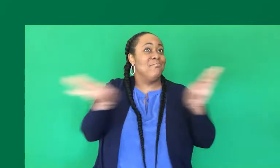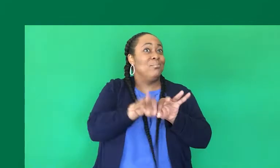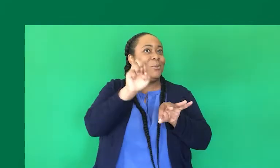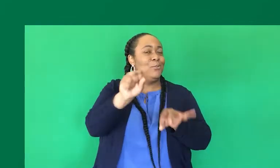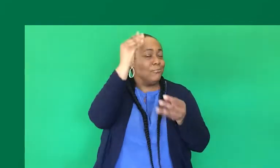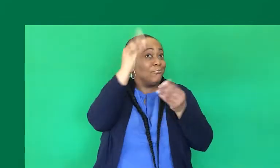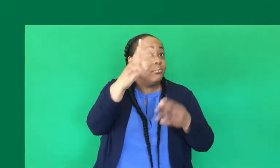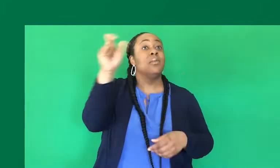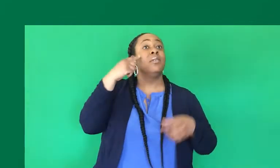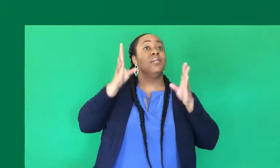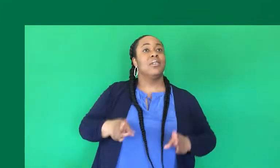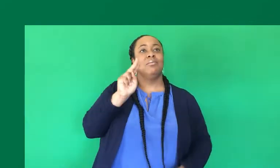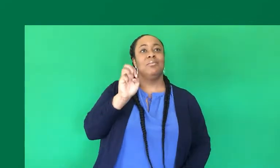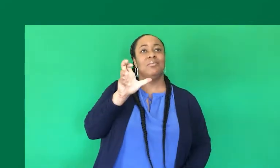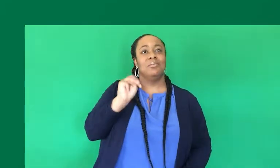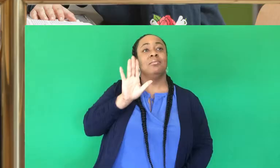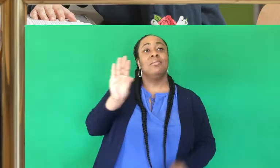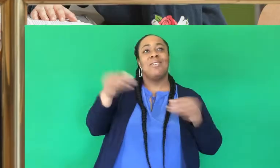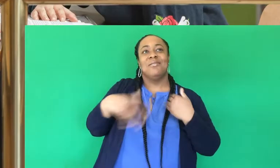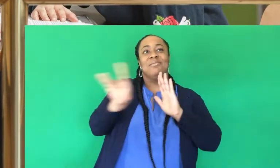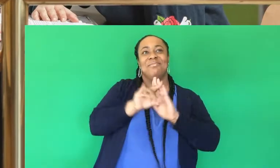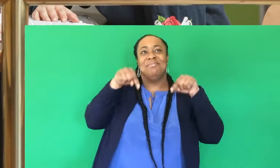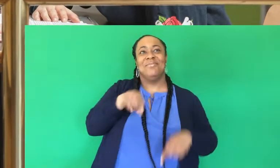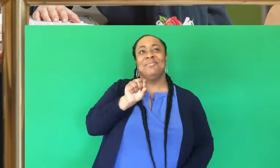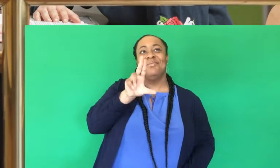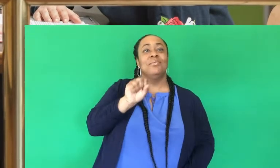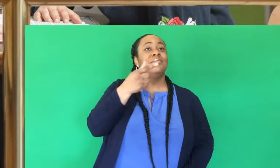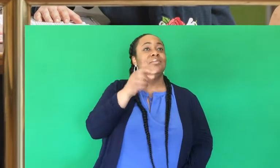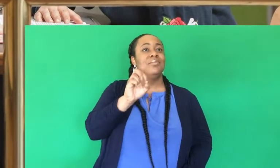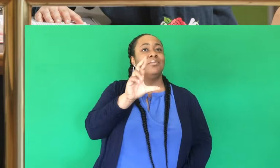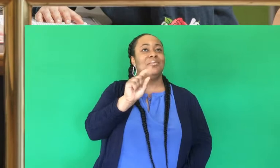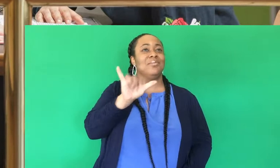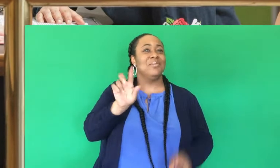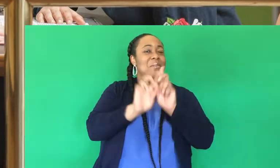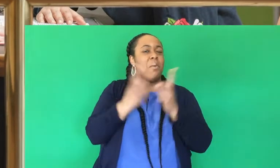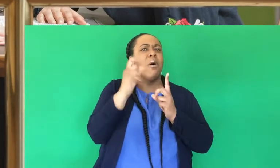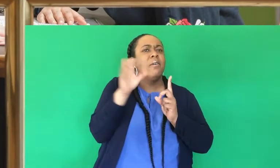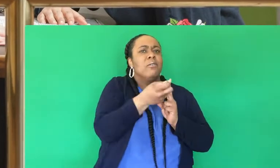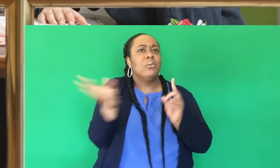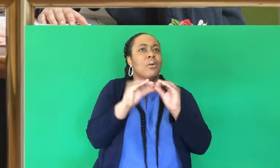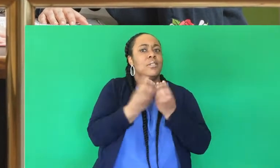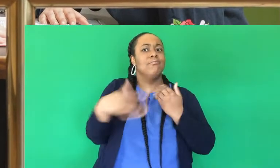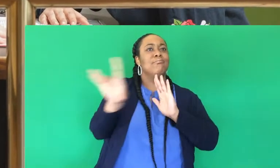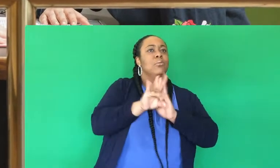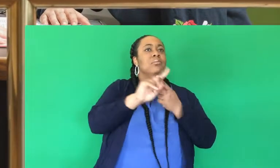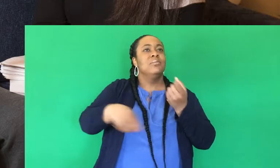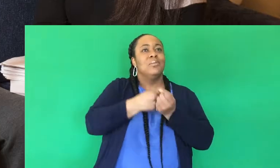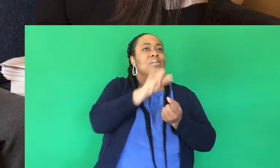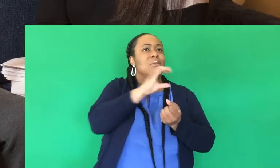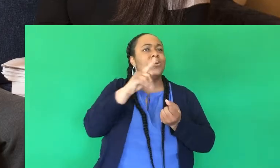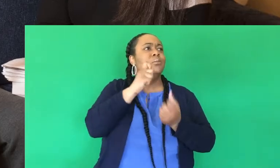top stories. Governor Newsom's office selected Sacramento State's Gerontology Department to be one of the few select organizations to help seniors who